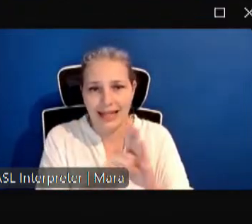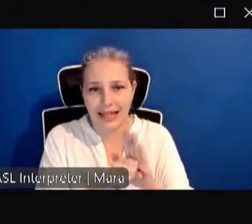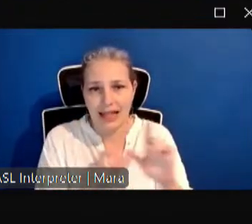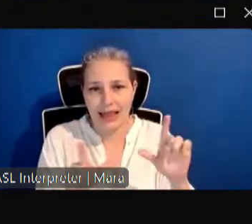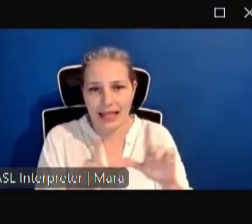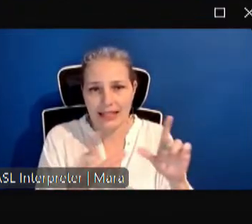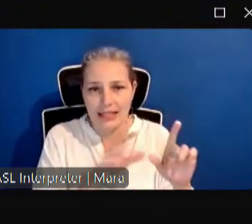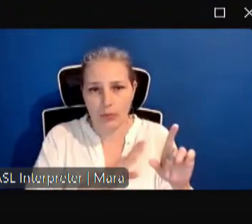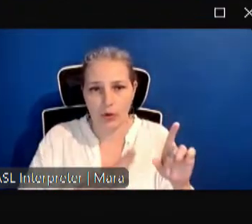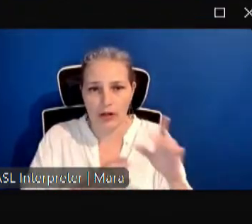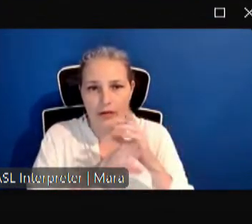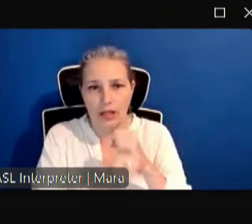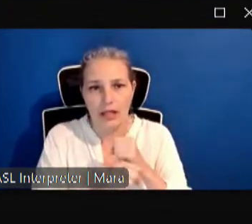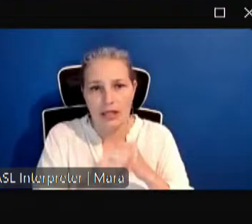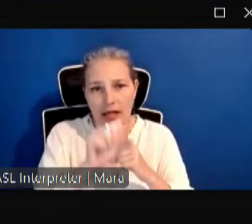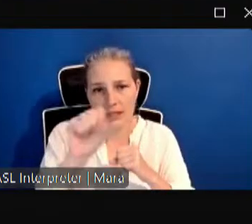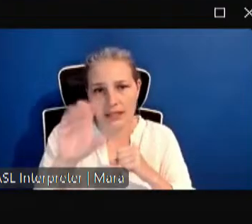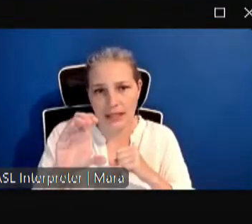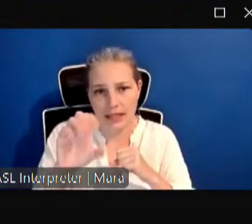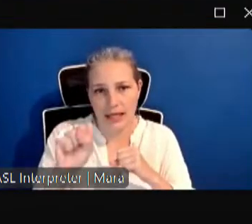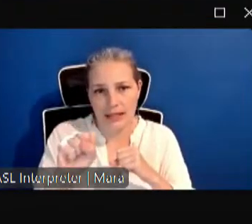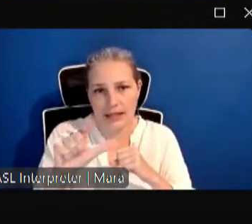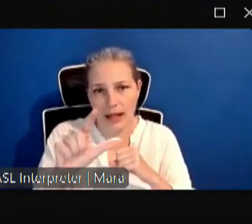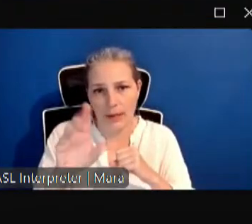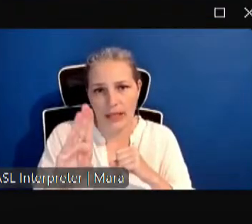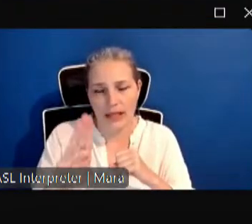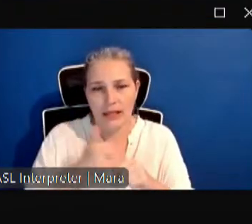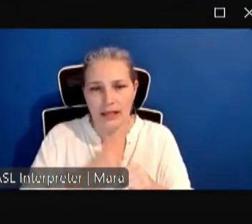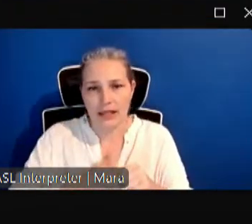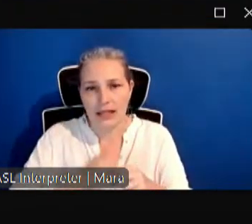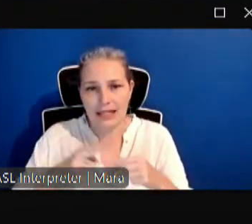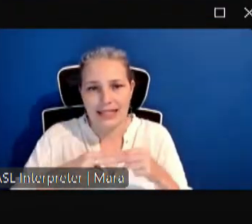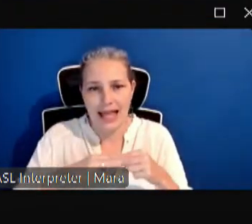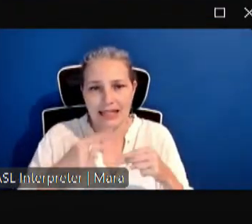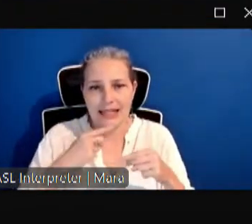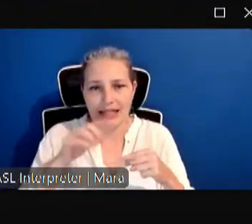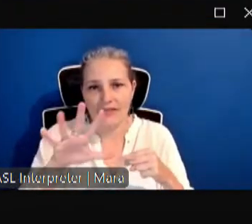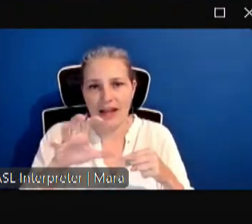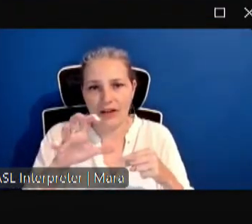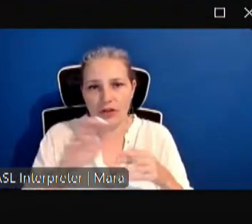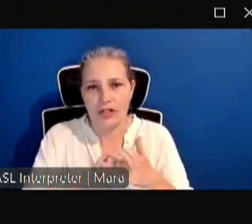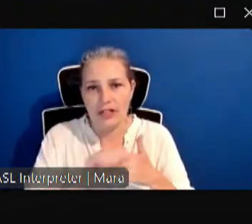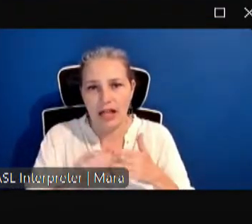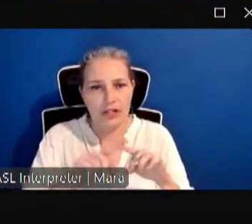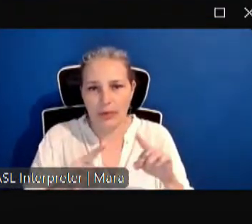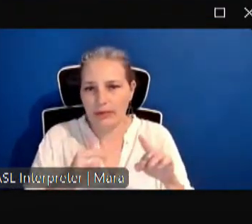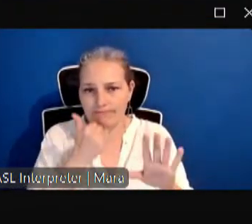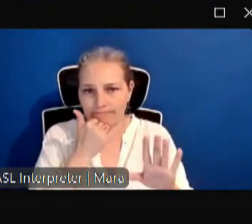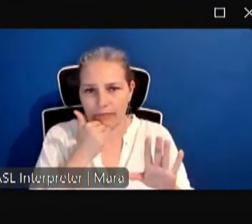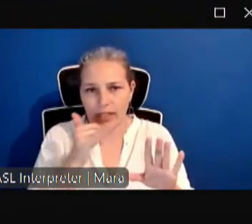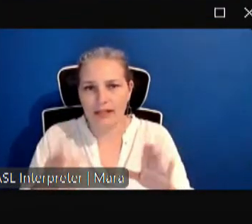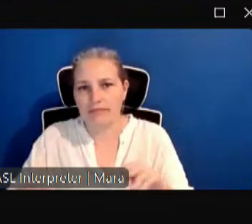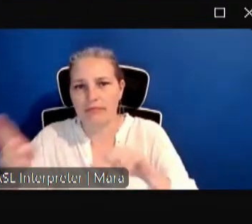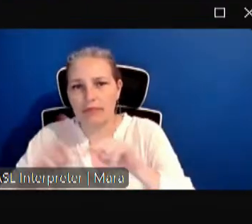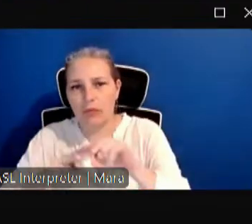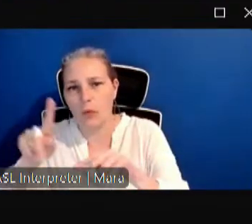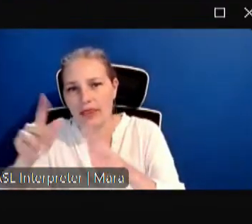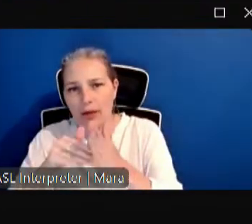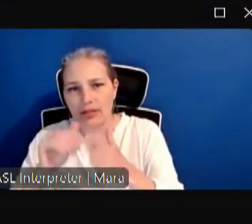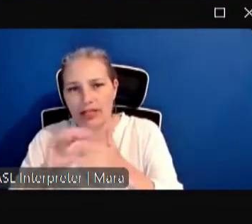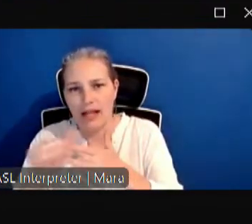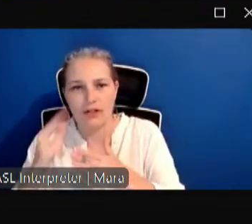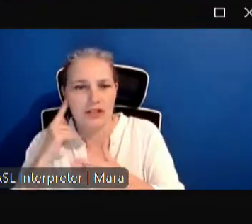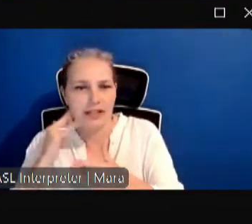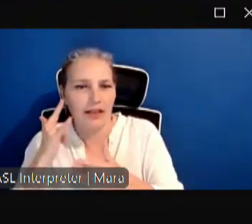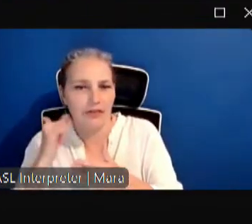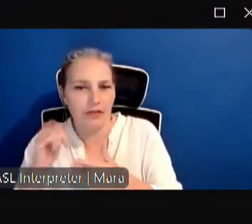say $500. I'm sorry about that. It is actually $1,000 in California now as of January 2025. You can actually verify